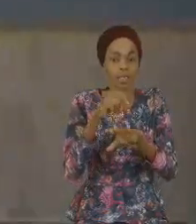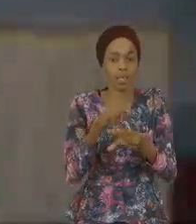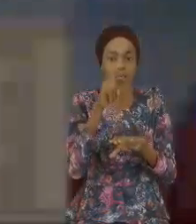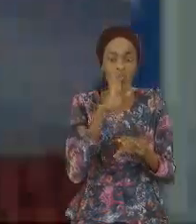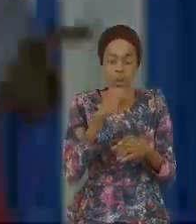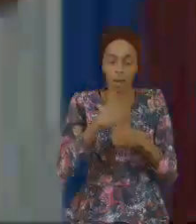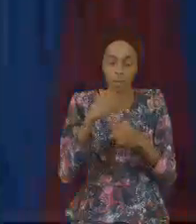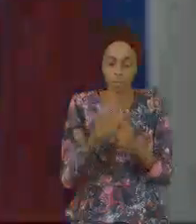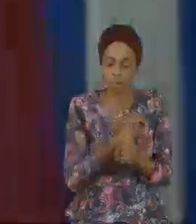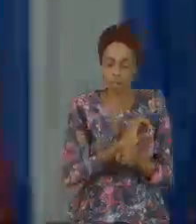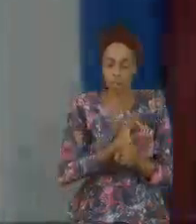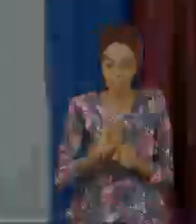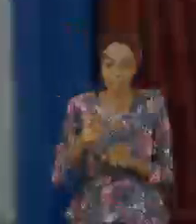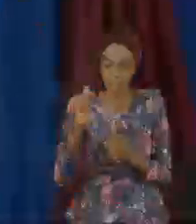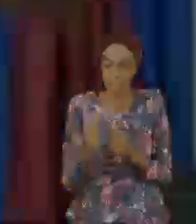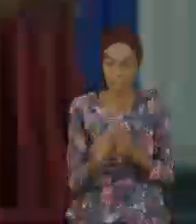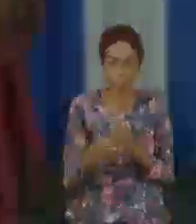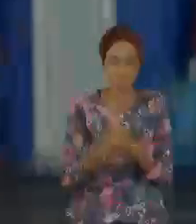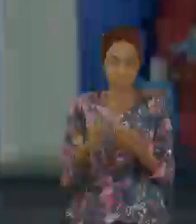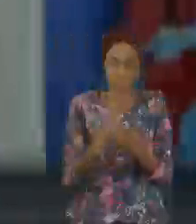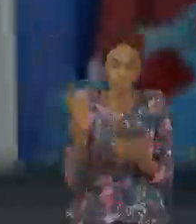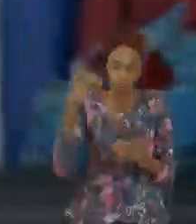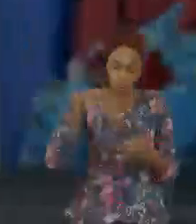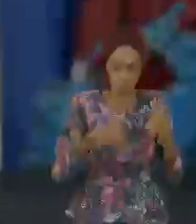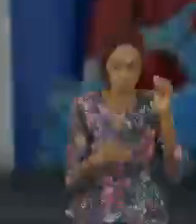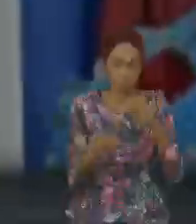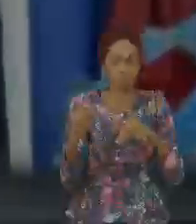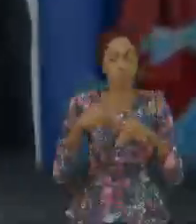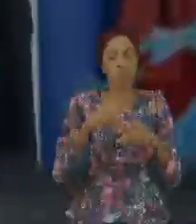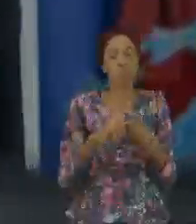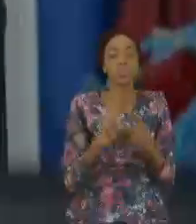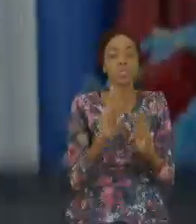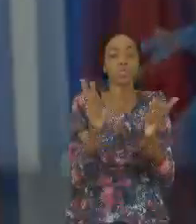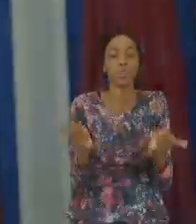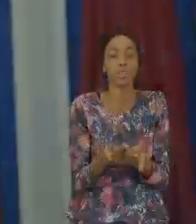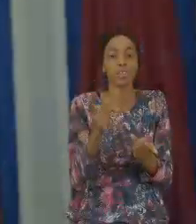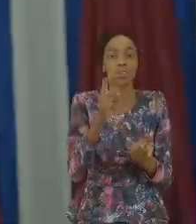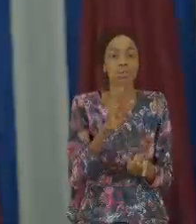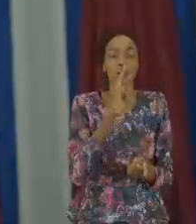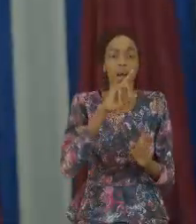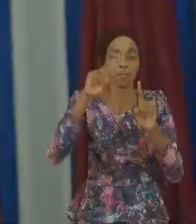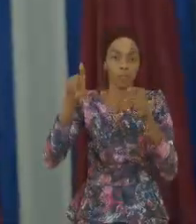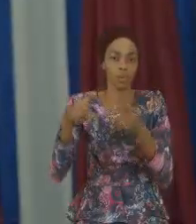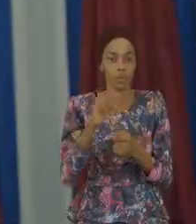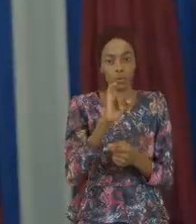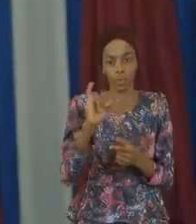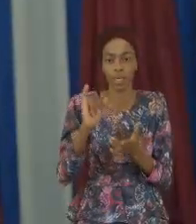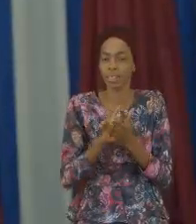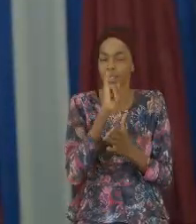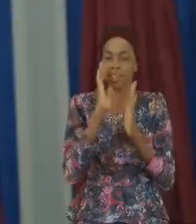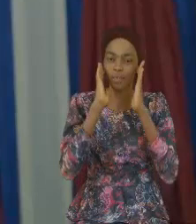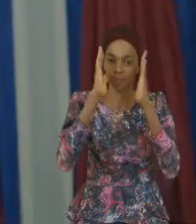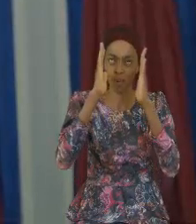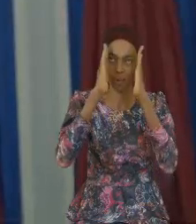making every day to contribute to the place you are going. That's the focus we're